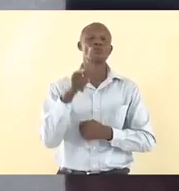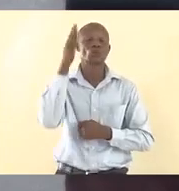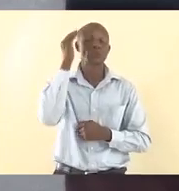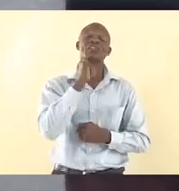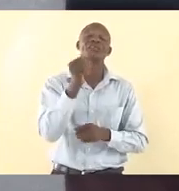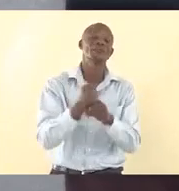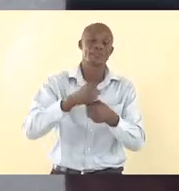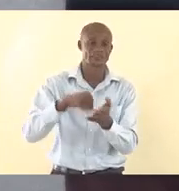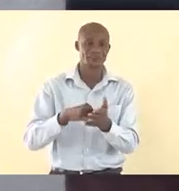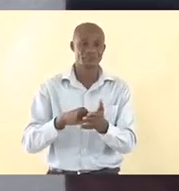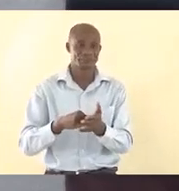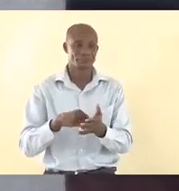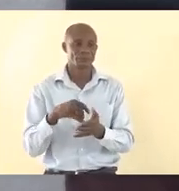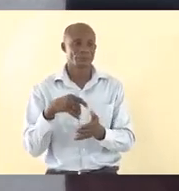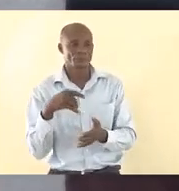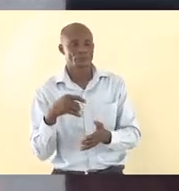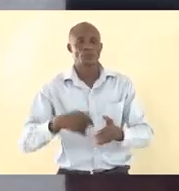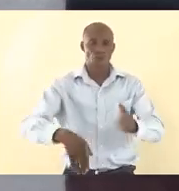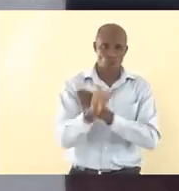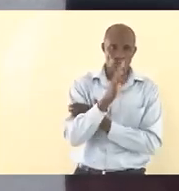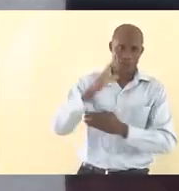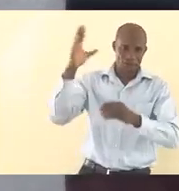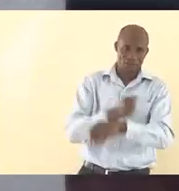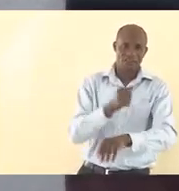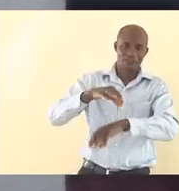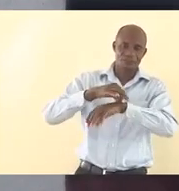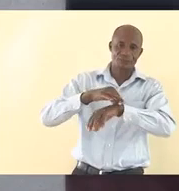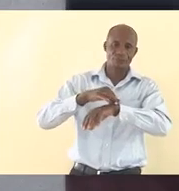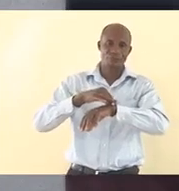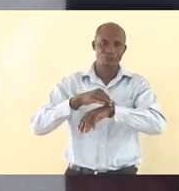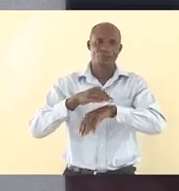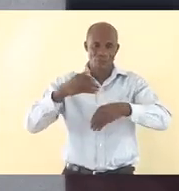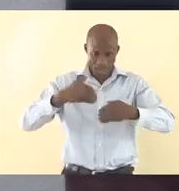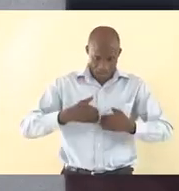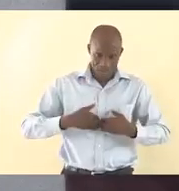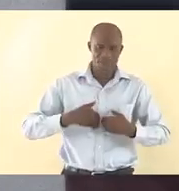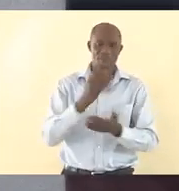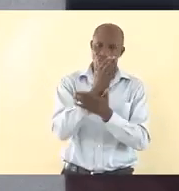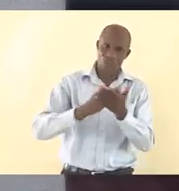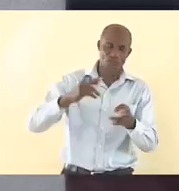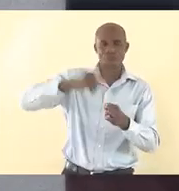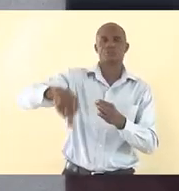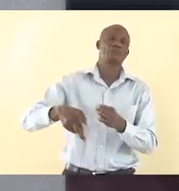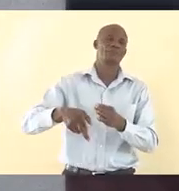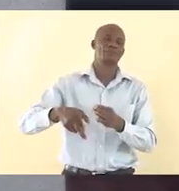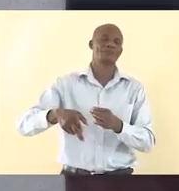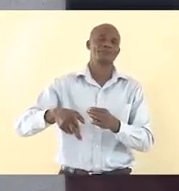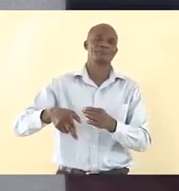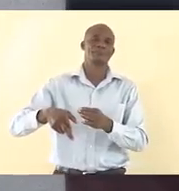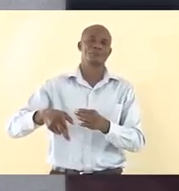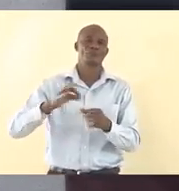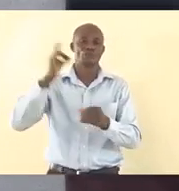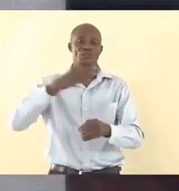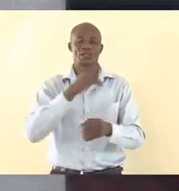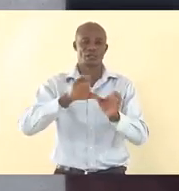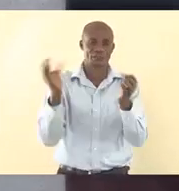The incarnation, God taking flesh, has some harsh consequences for spirituality and community. The